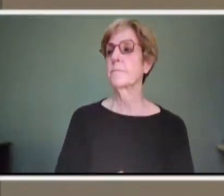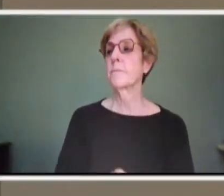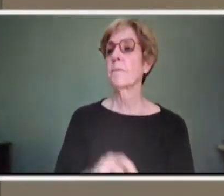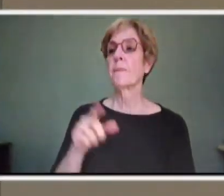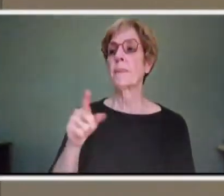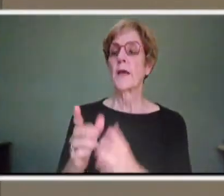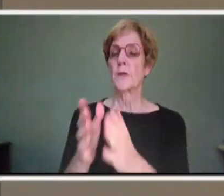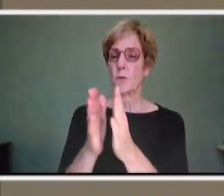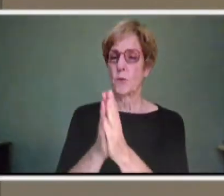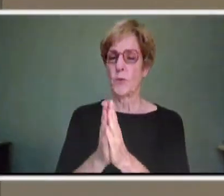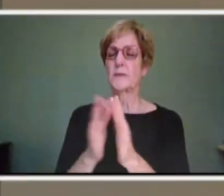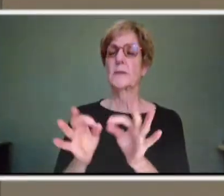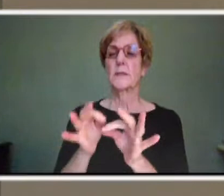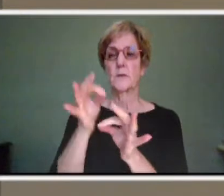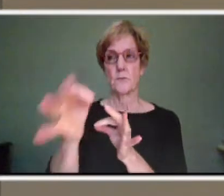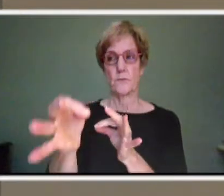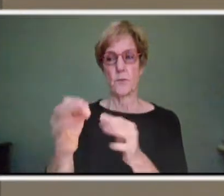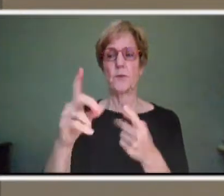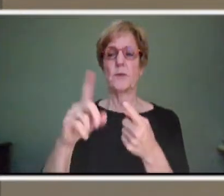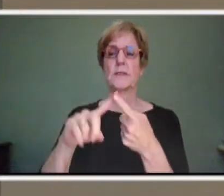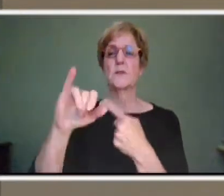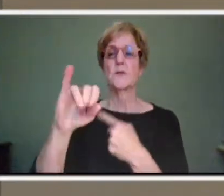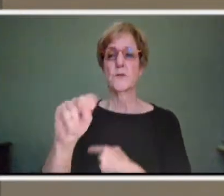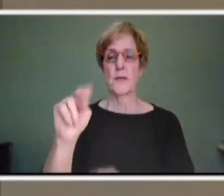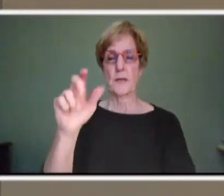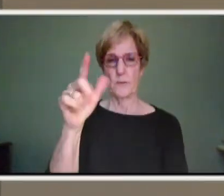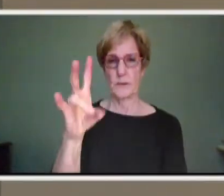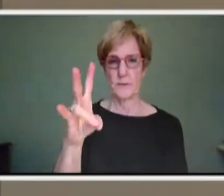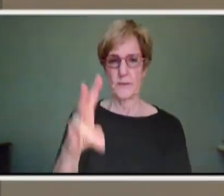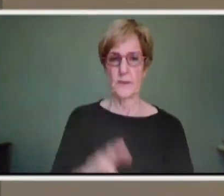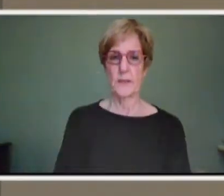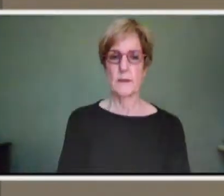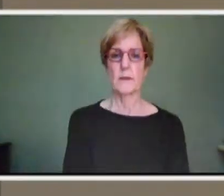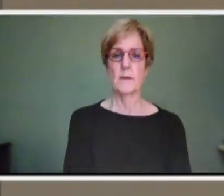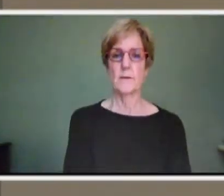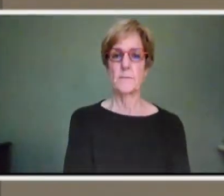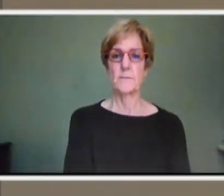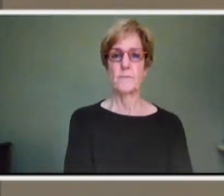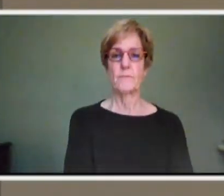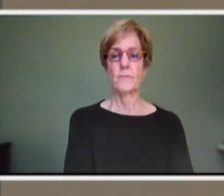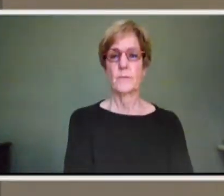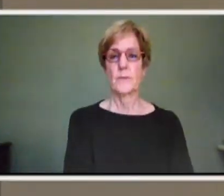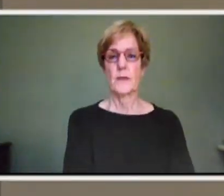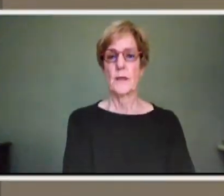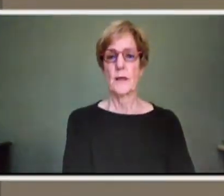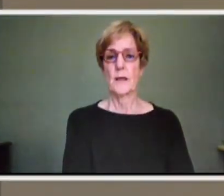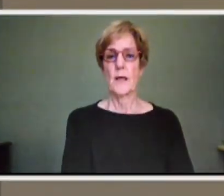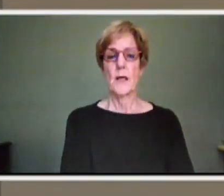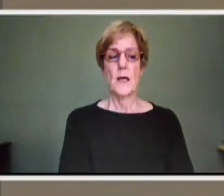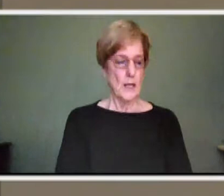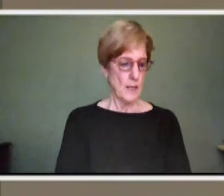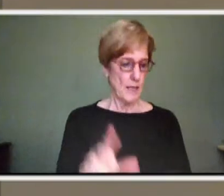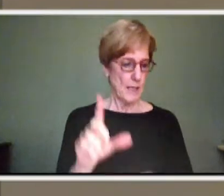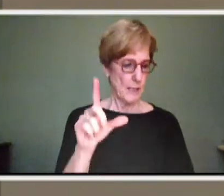requesting a deferral of their hearing until January 17th. Item number 29,